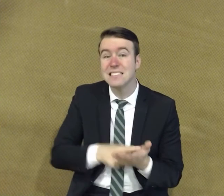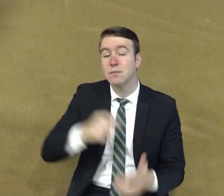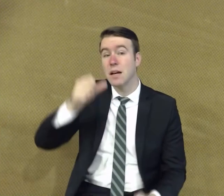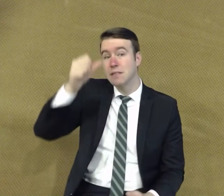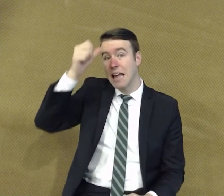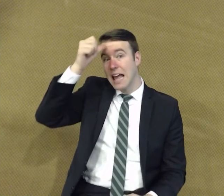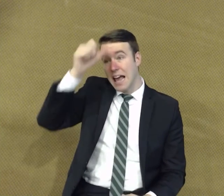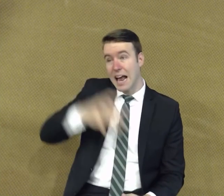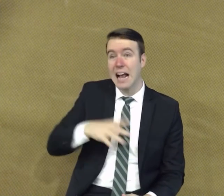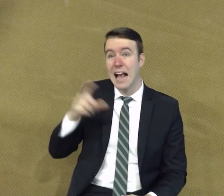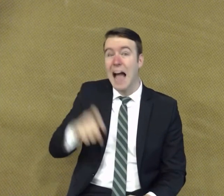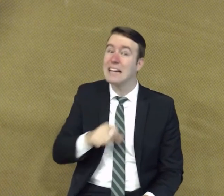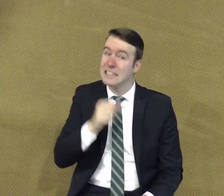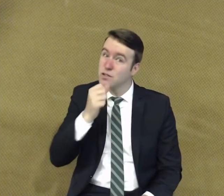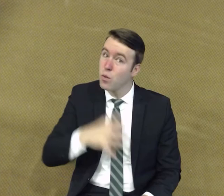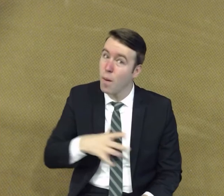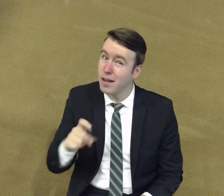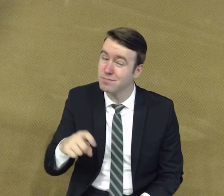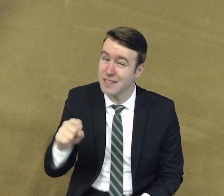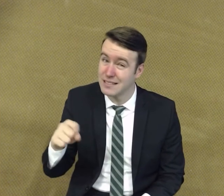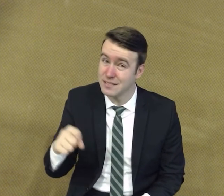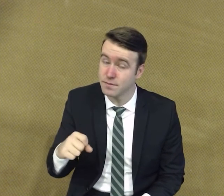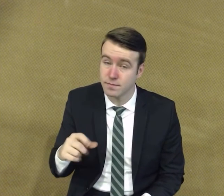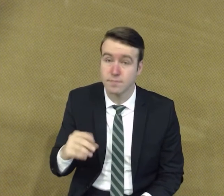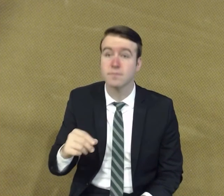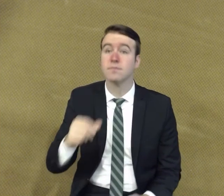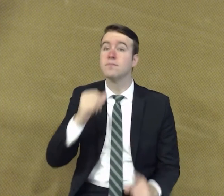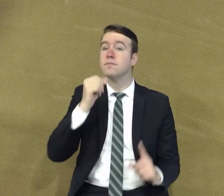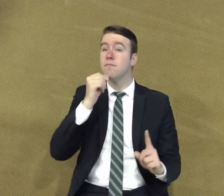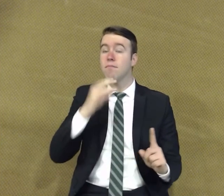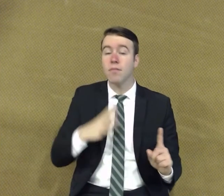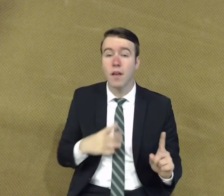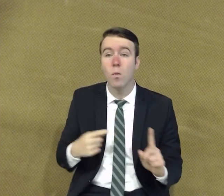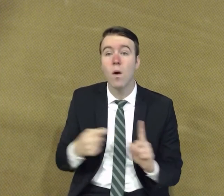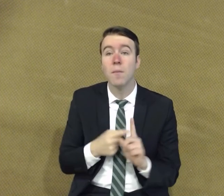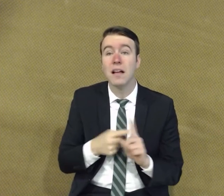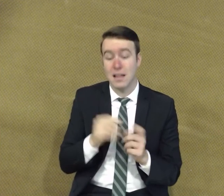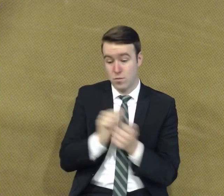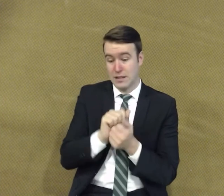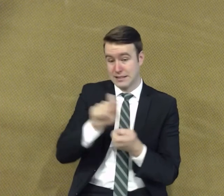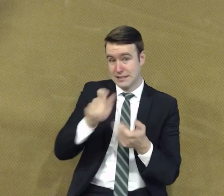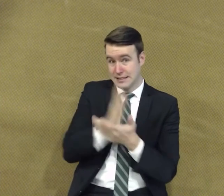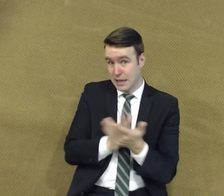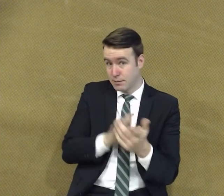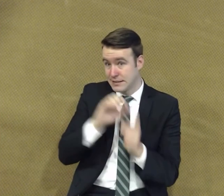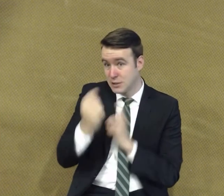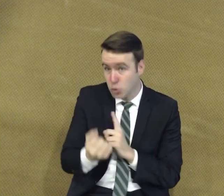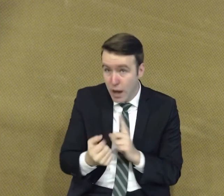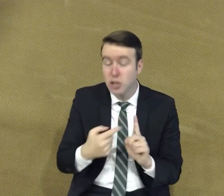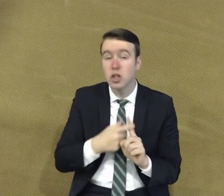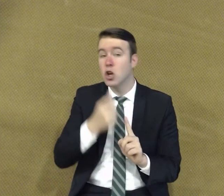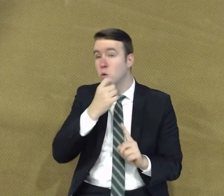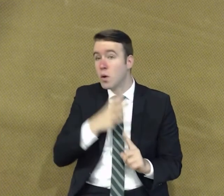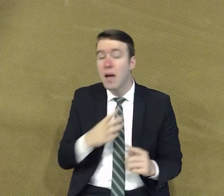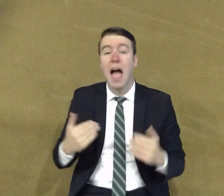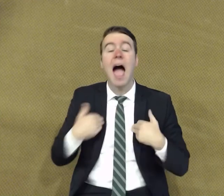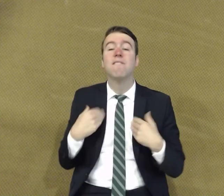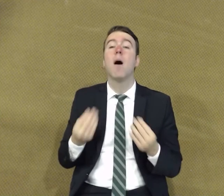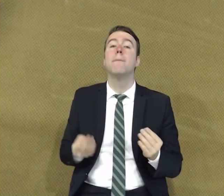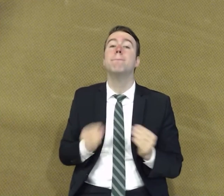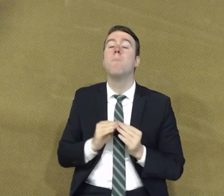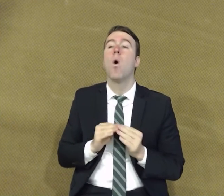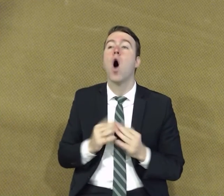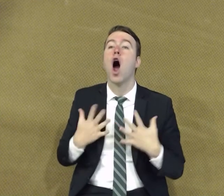guy needs the woman. And the woman in certain situations has